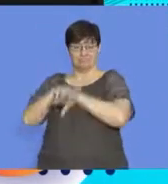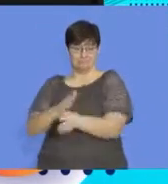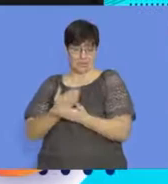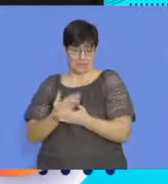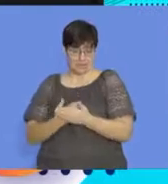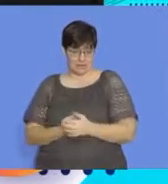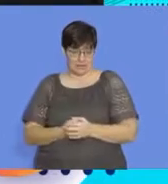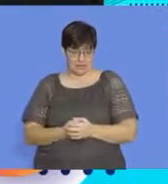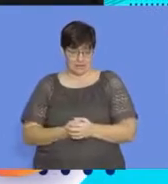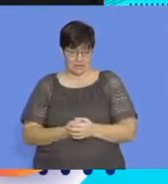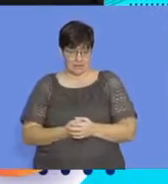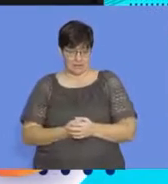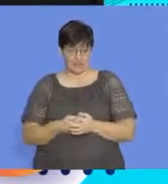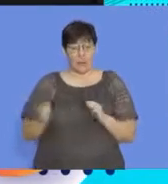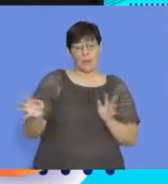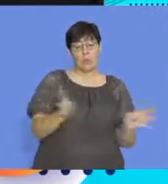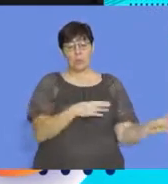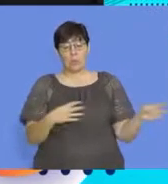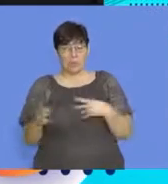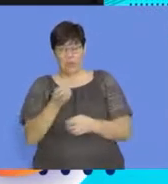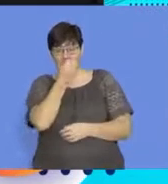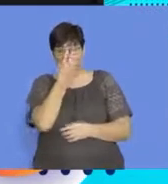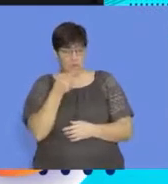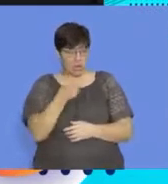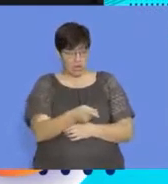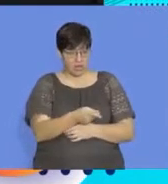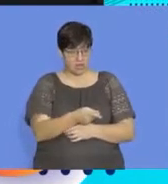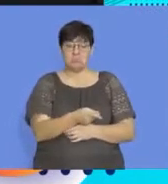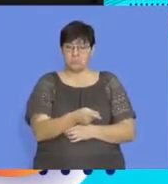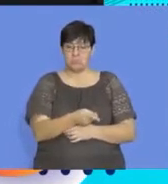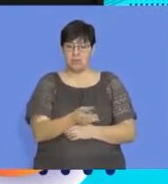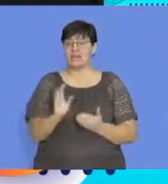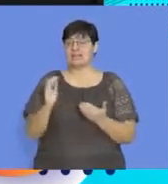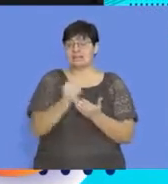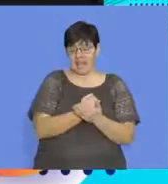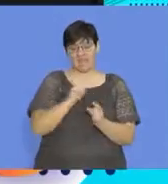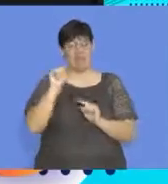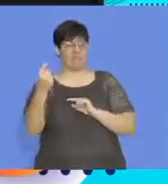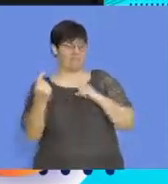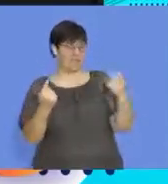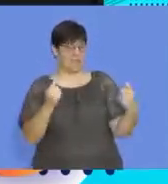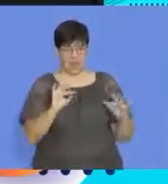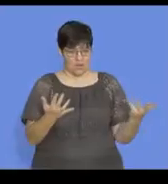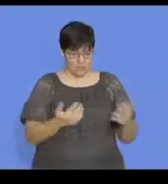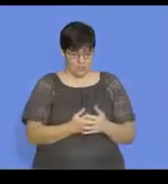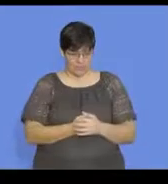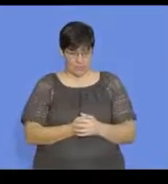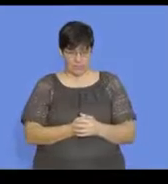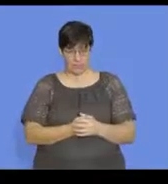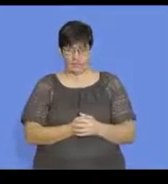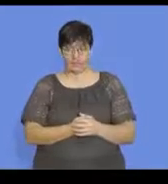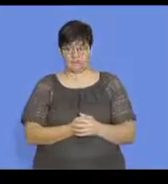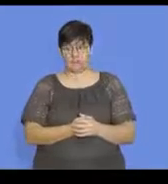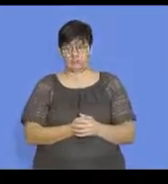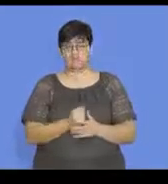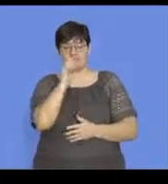other hand, wind-pollinated flowers can save on other things. How can they save? Let's have a look